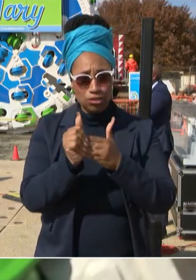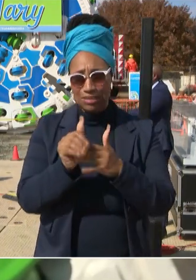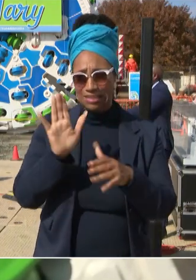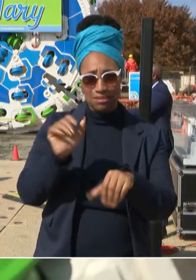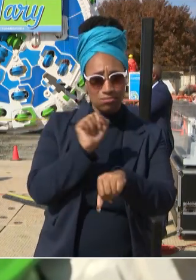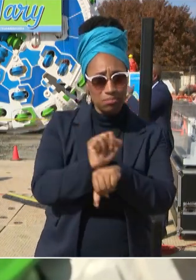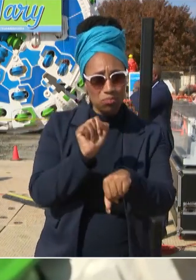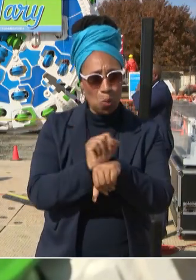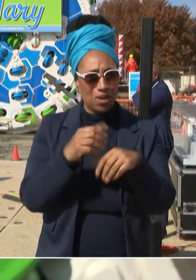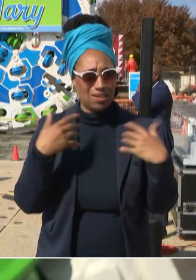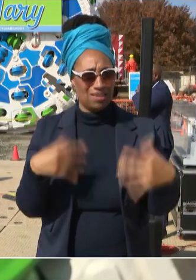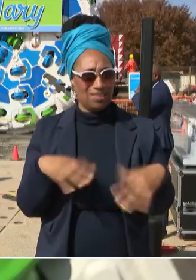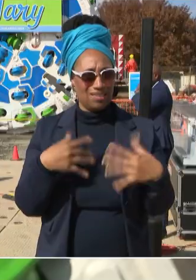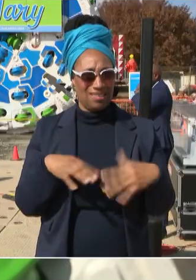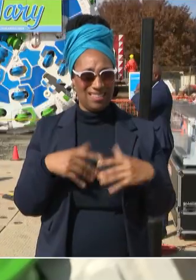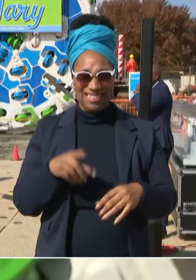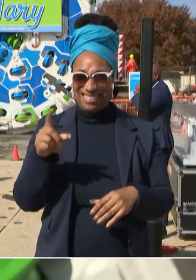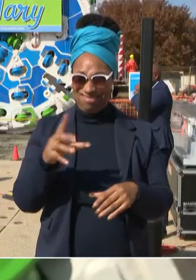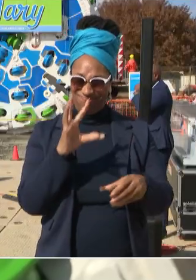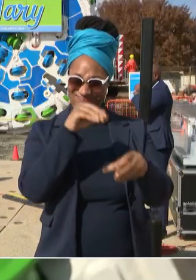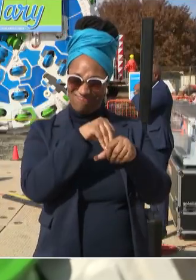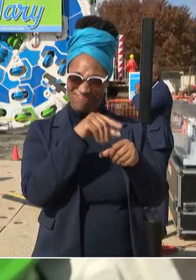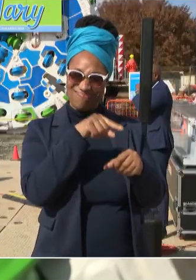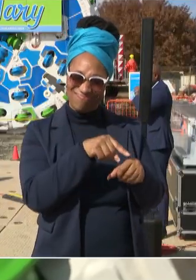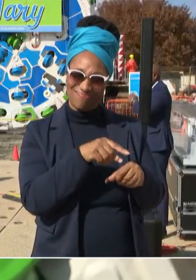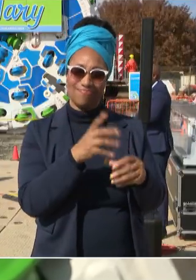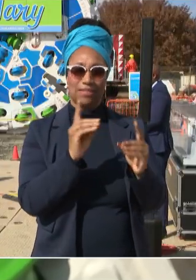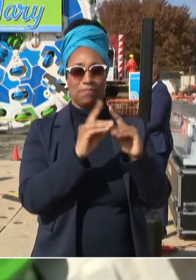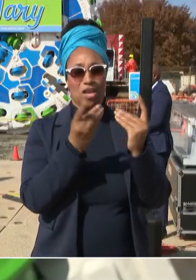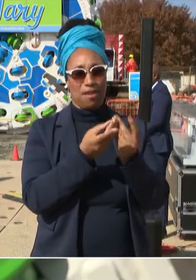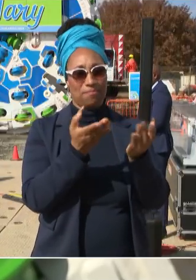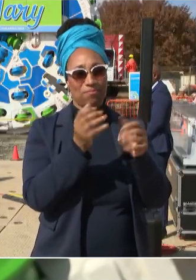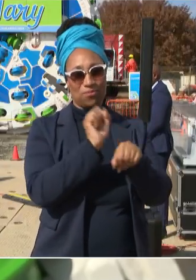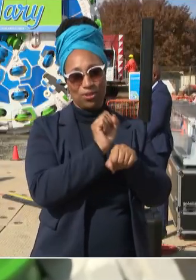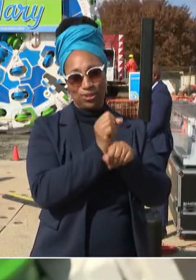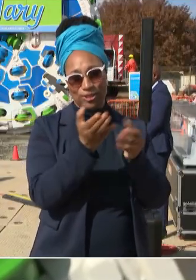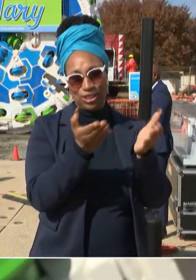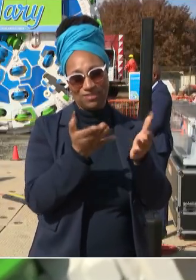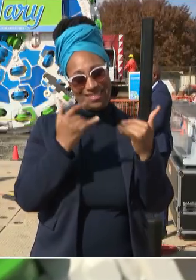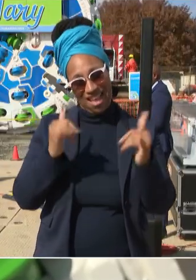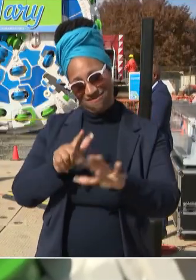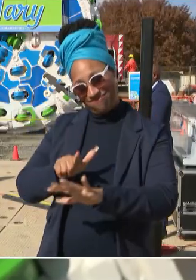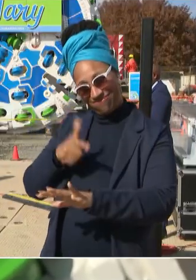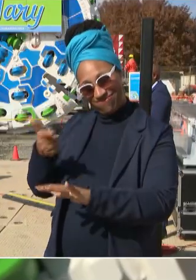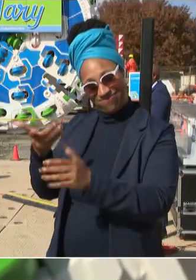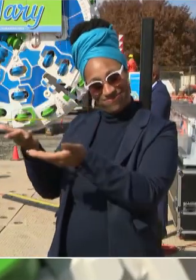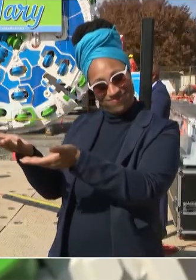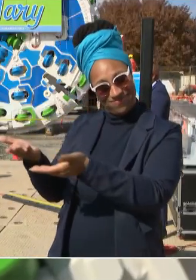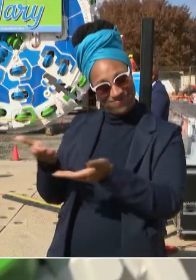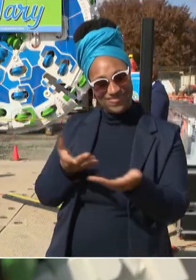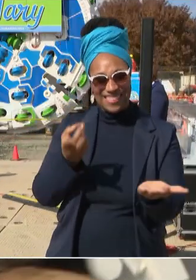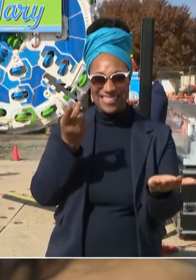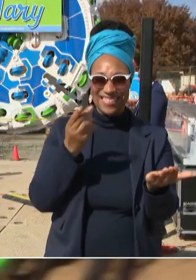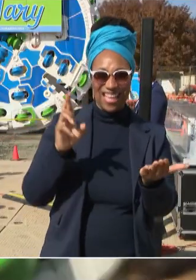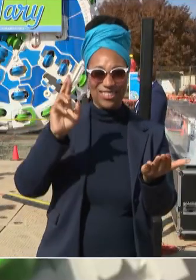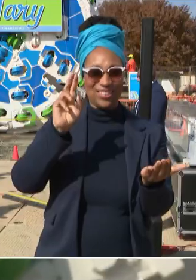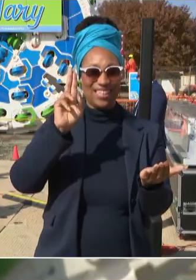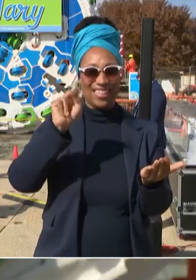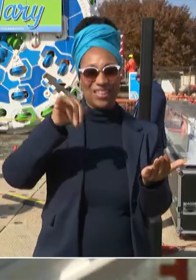DOES. Without further ado, please welcome our esteemed board chair, Dr. Unique Morris-Hughes.